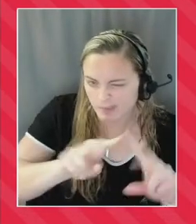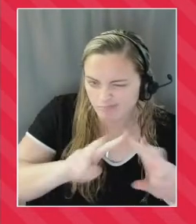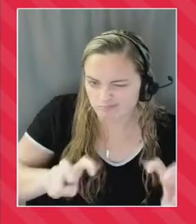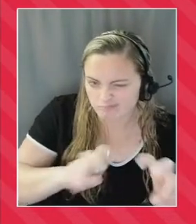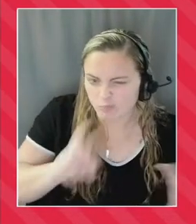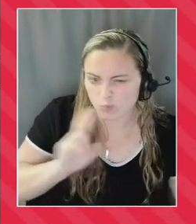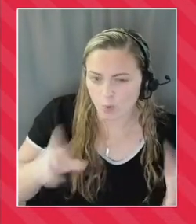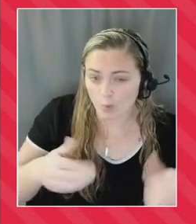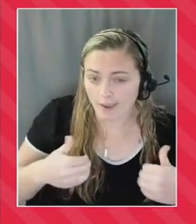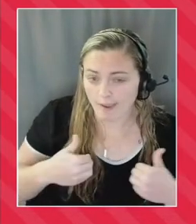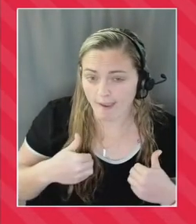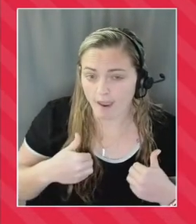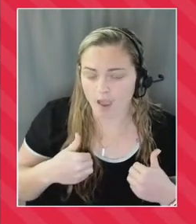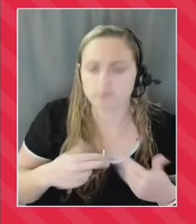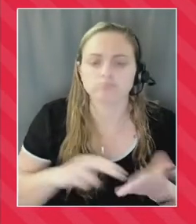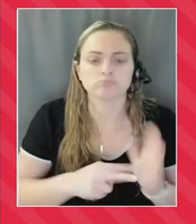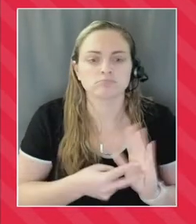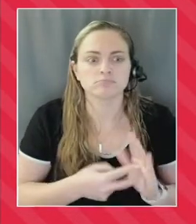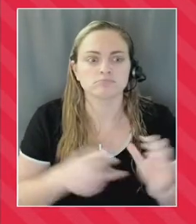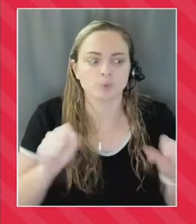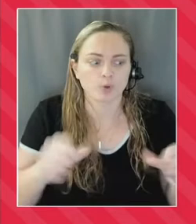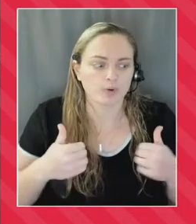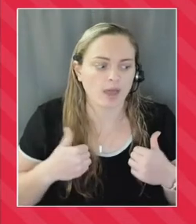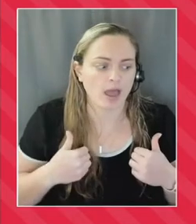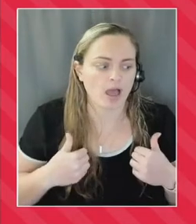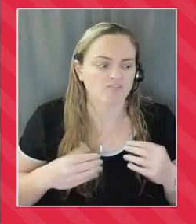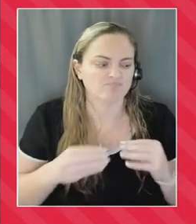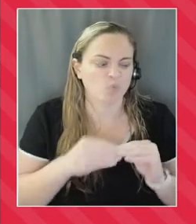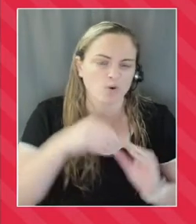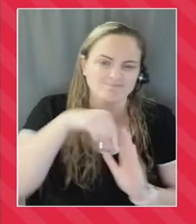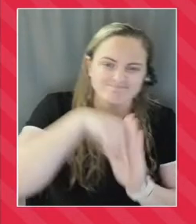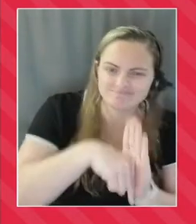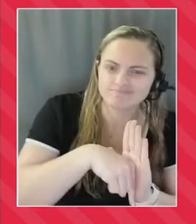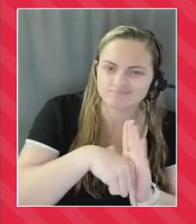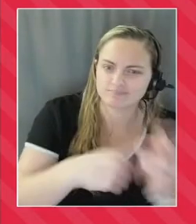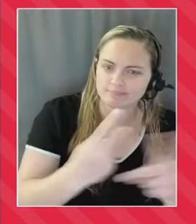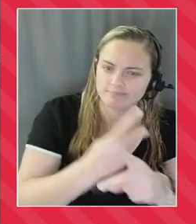gotten, enables us to be able to go a little deeper into those